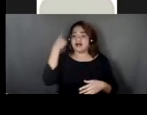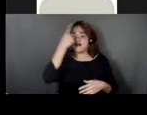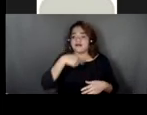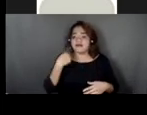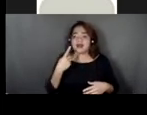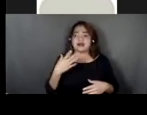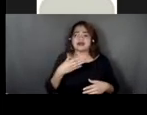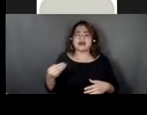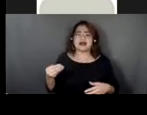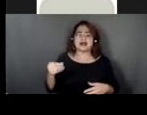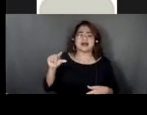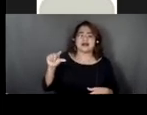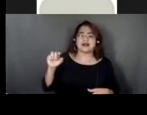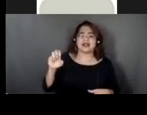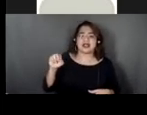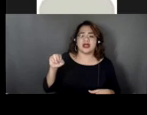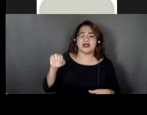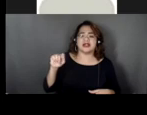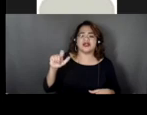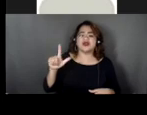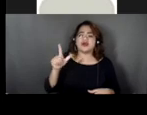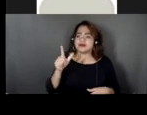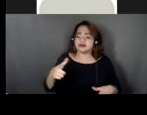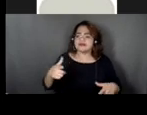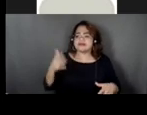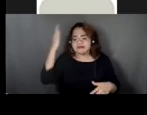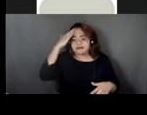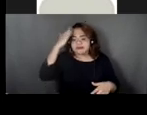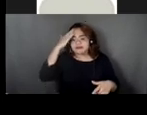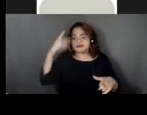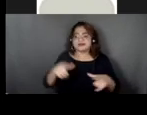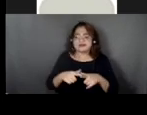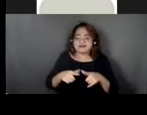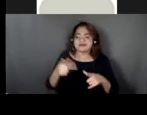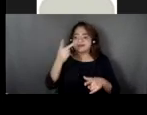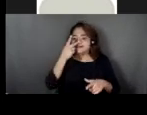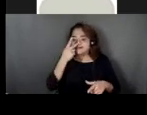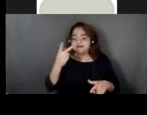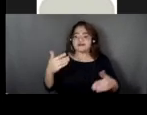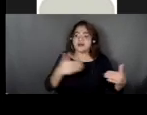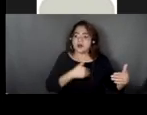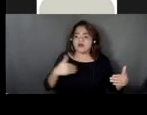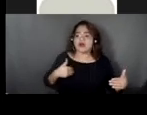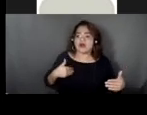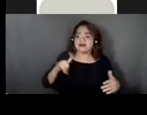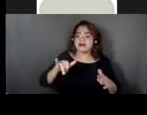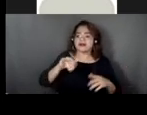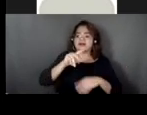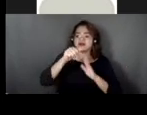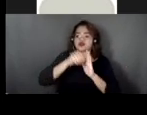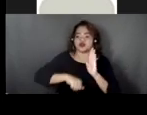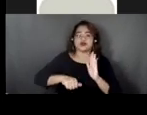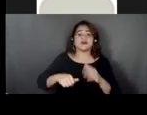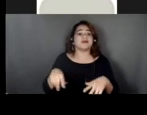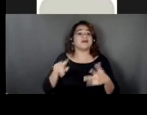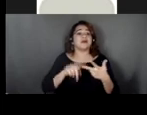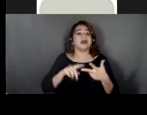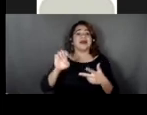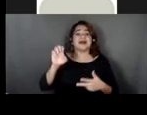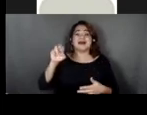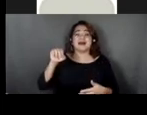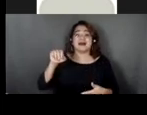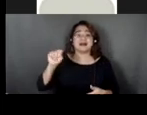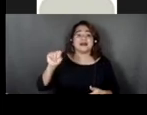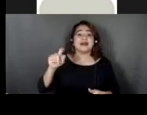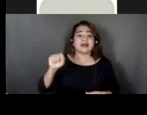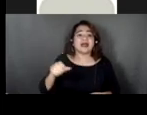plastic surgeons also will contribute on the genital reconstruction surgeries. Our ENT department can do tracheal shaves